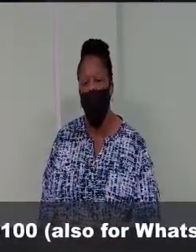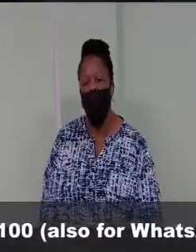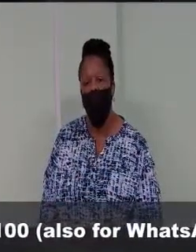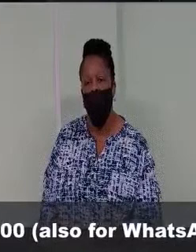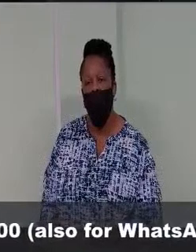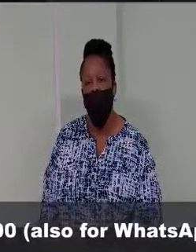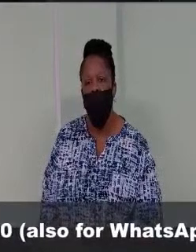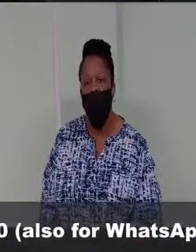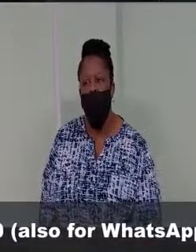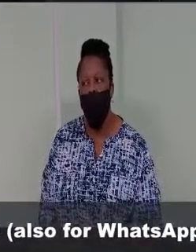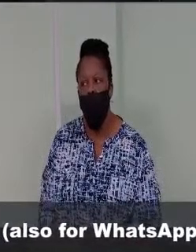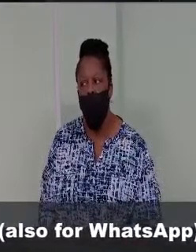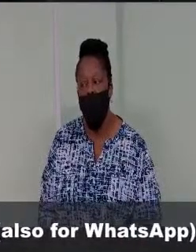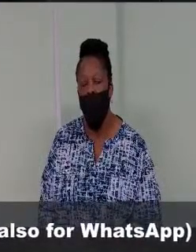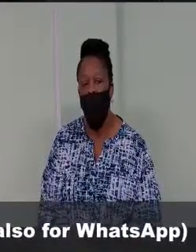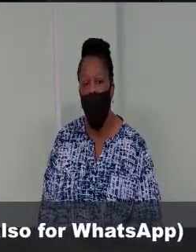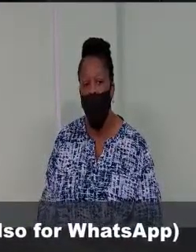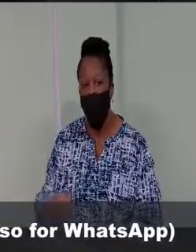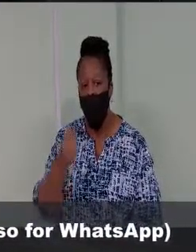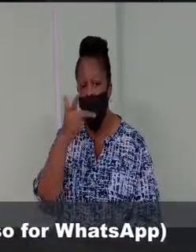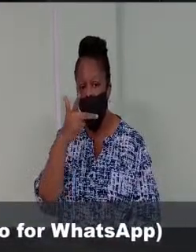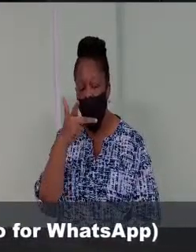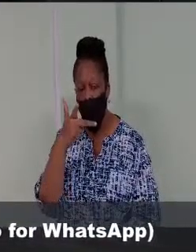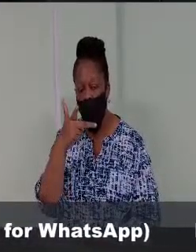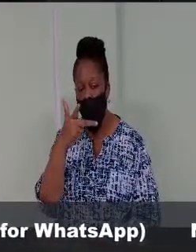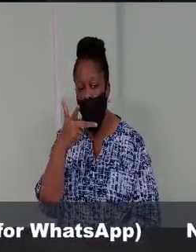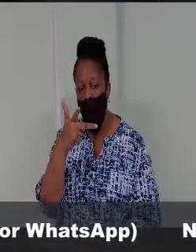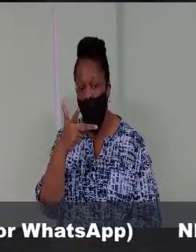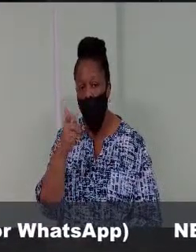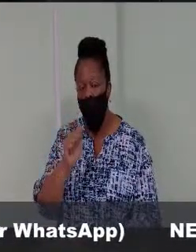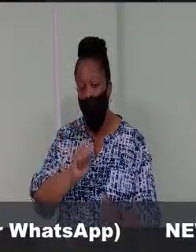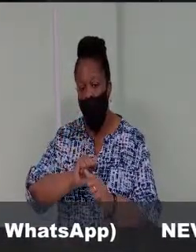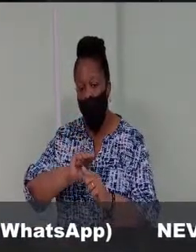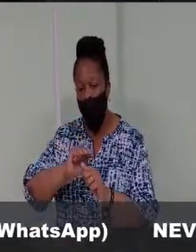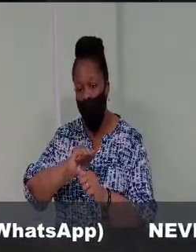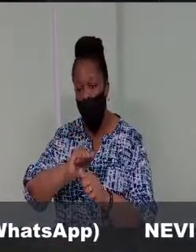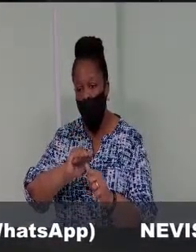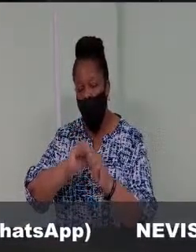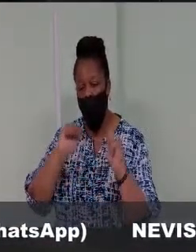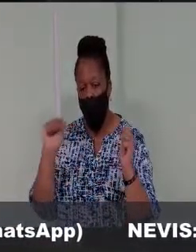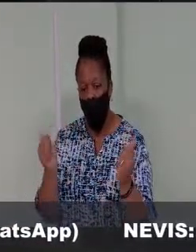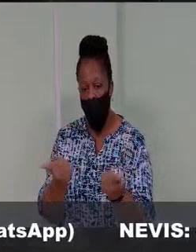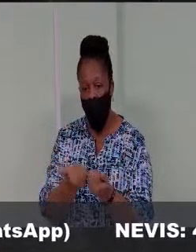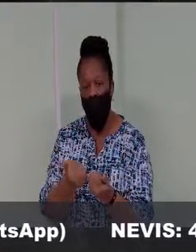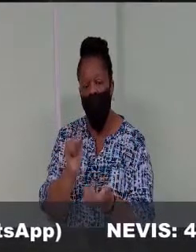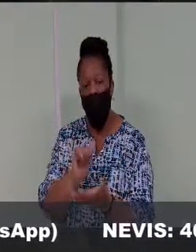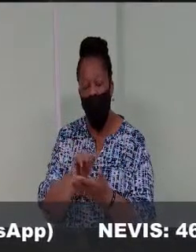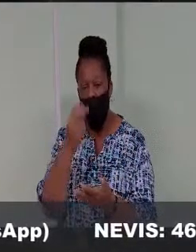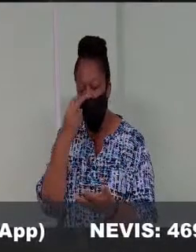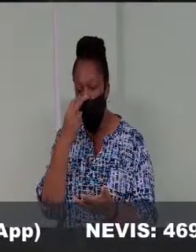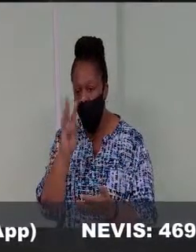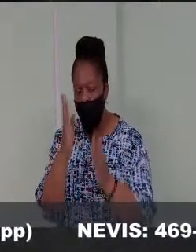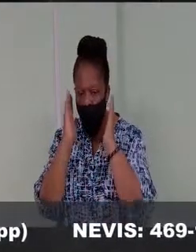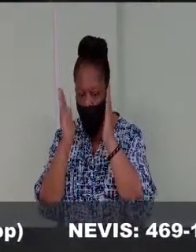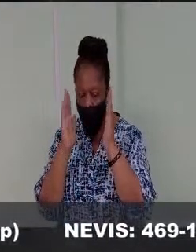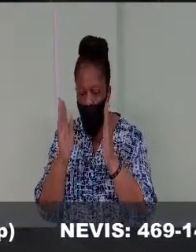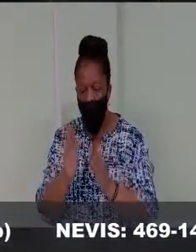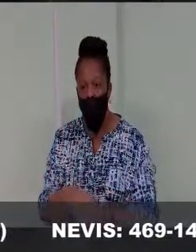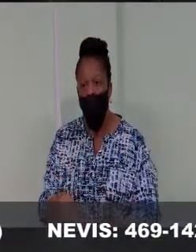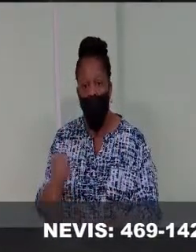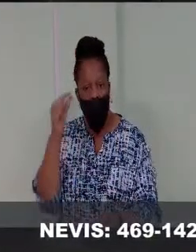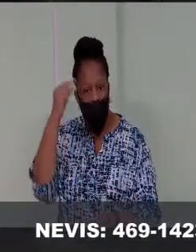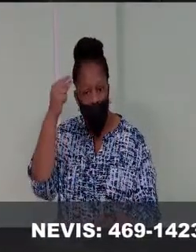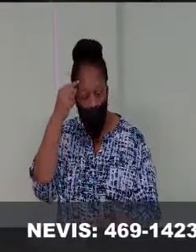So these are 3 critical levels that we have to look at going forward in terms of having good